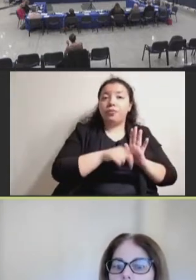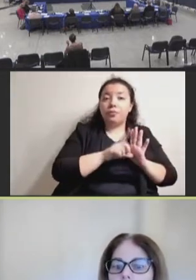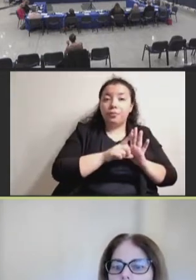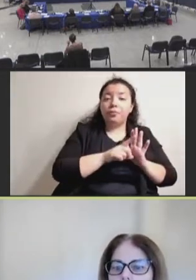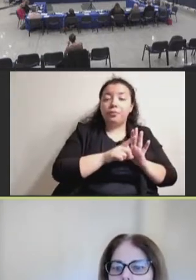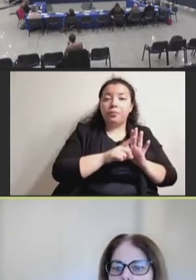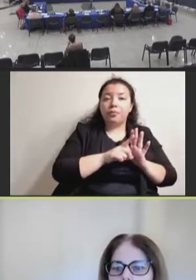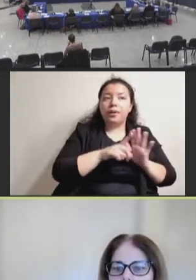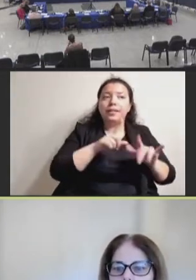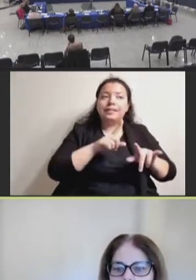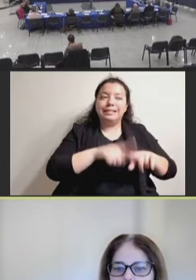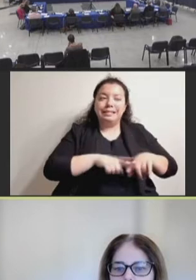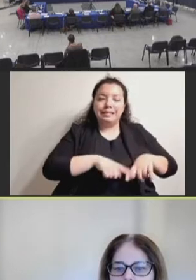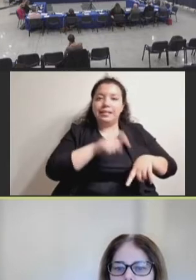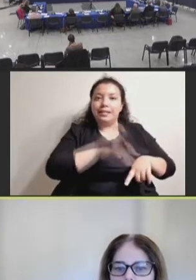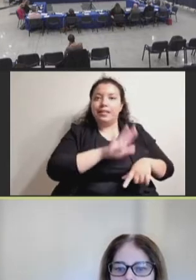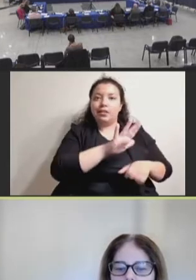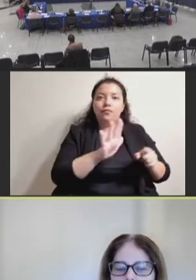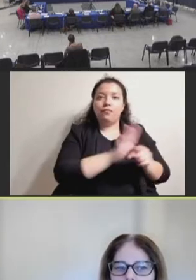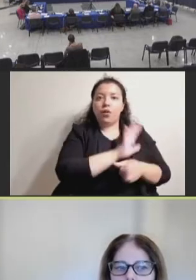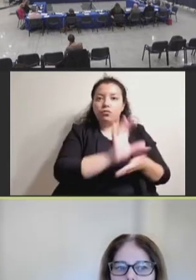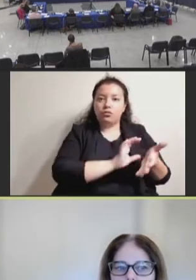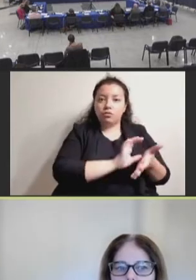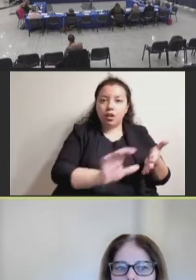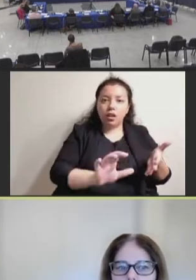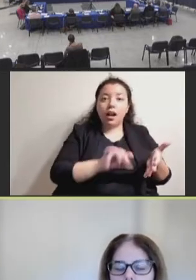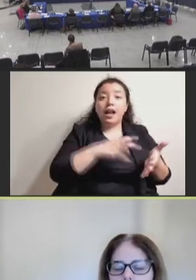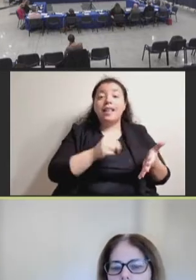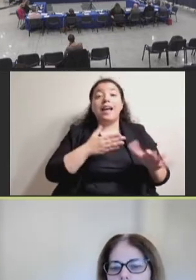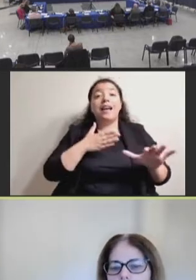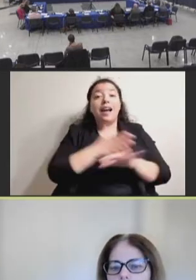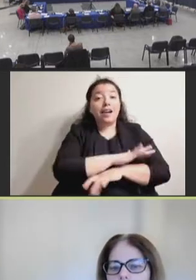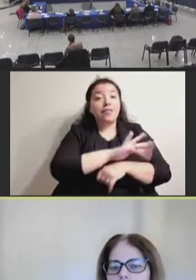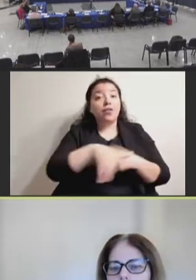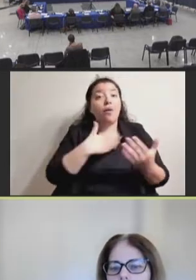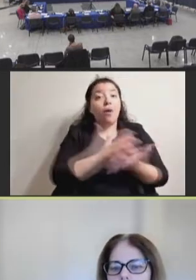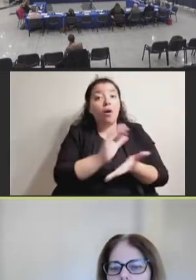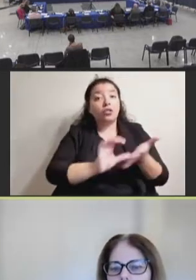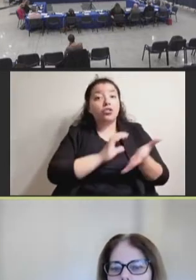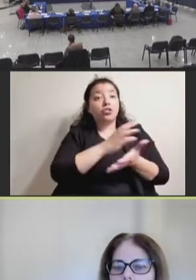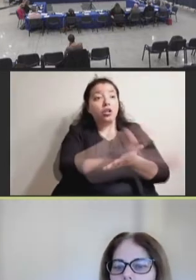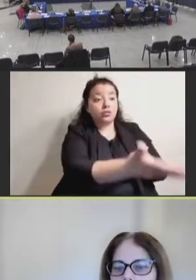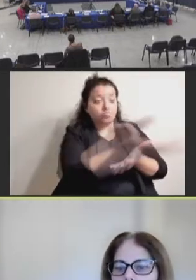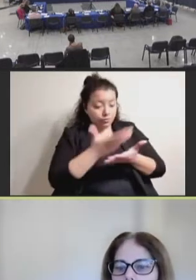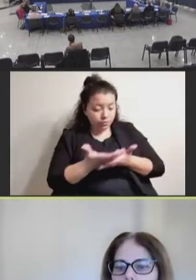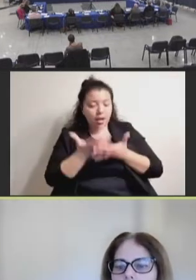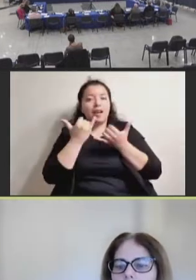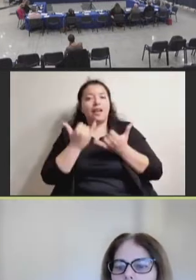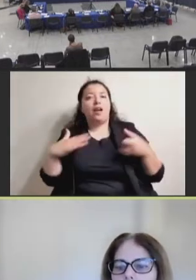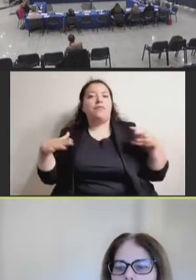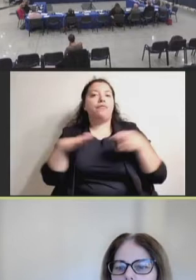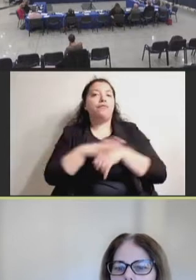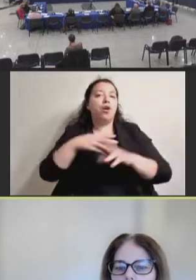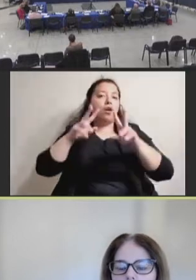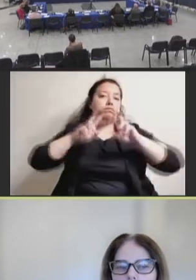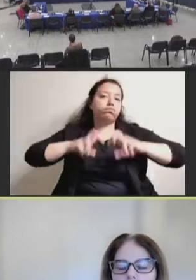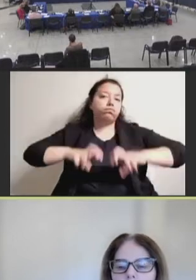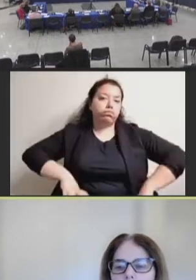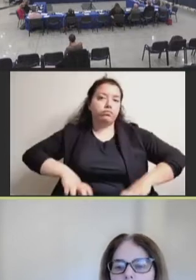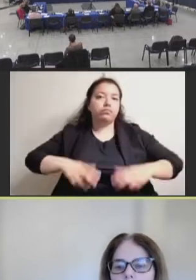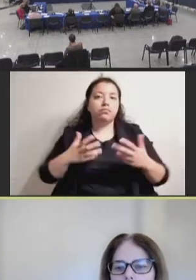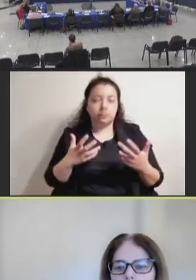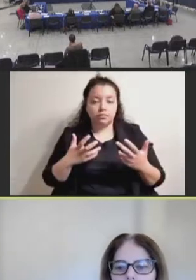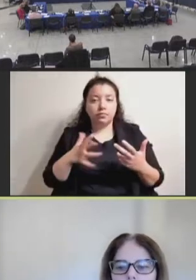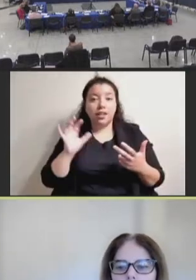also all cases confirmed after full chart abstraction and adjudication. And we did this system because it allowed the RCA weekly analysis to